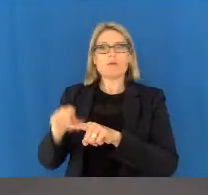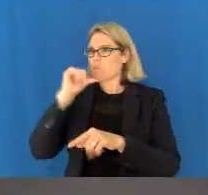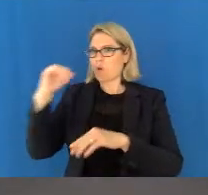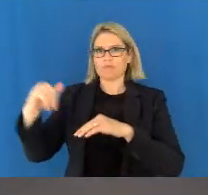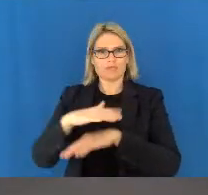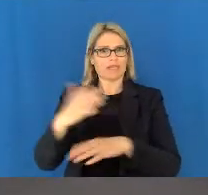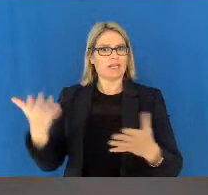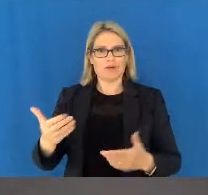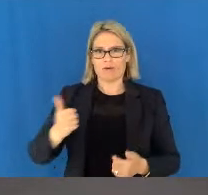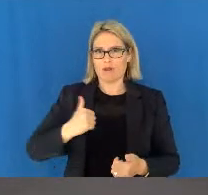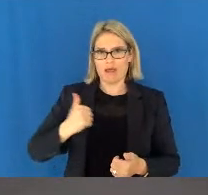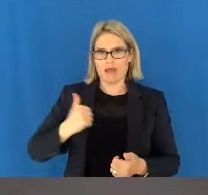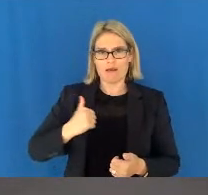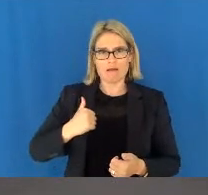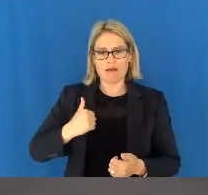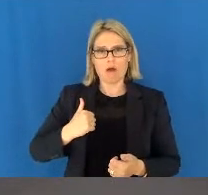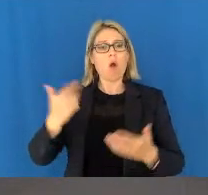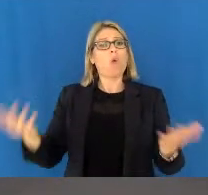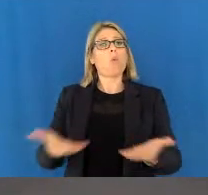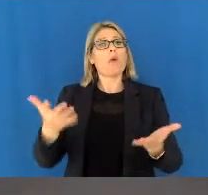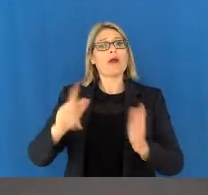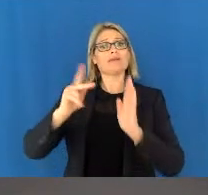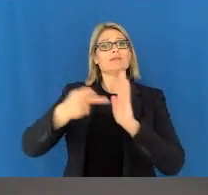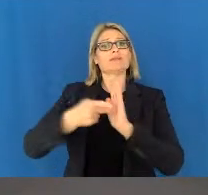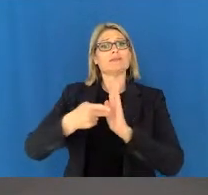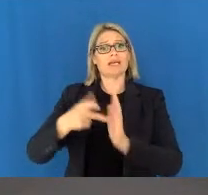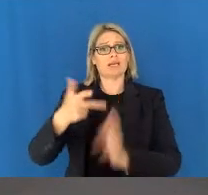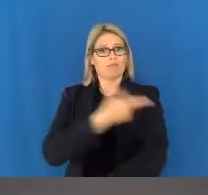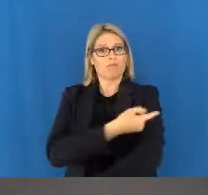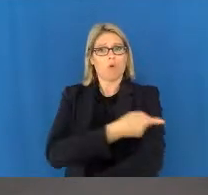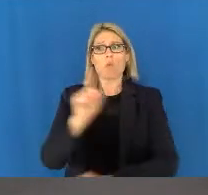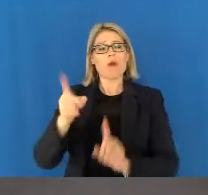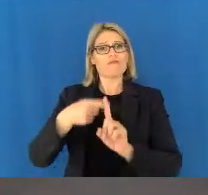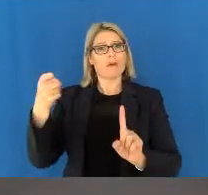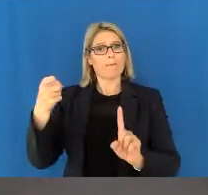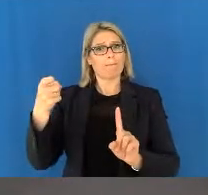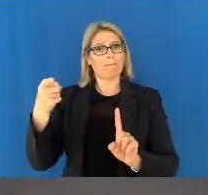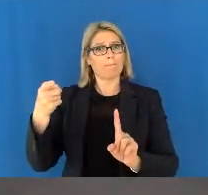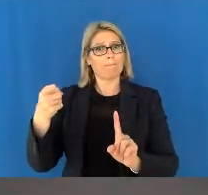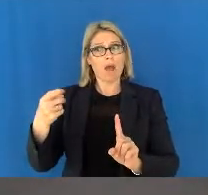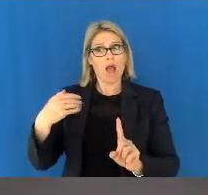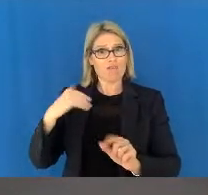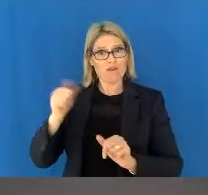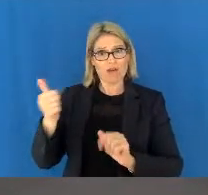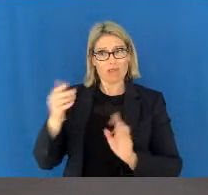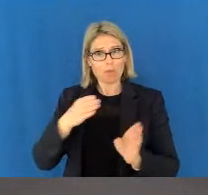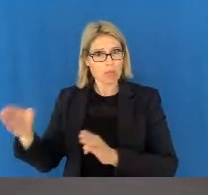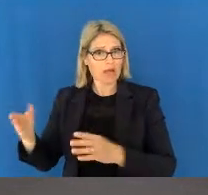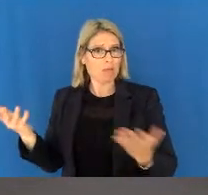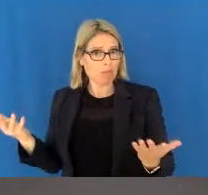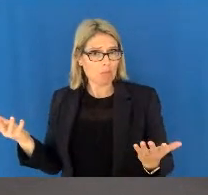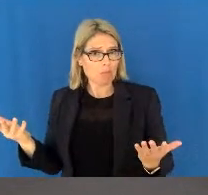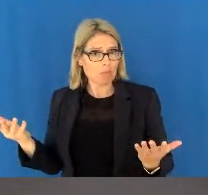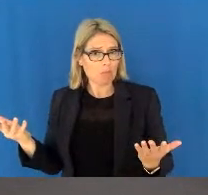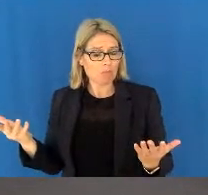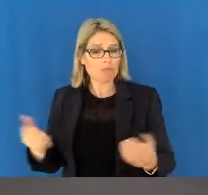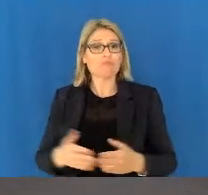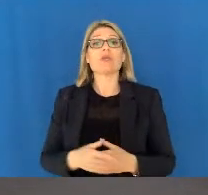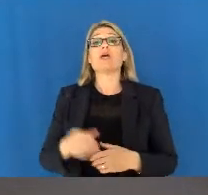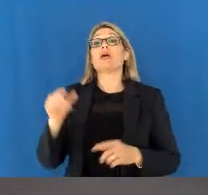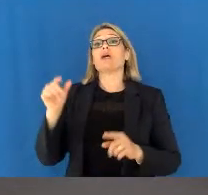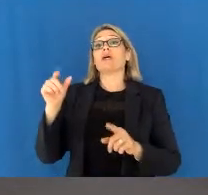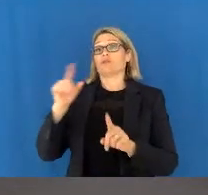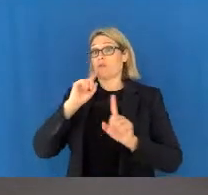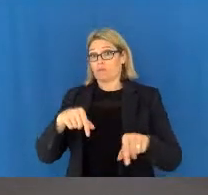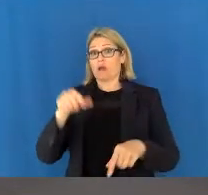Canada? Where is our second dose coming from? Are there any backup plans? So the Government of Canada is